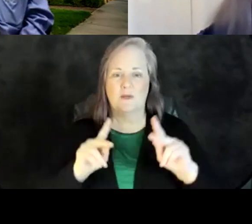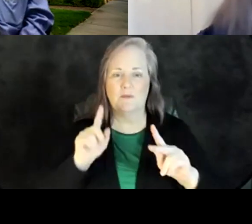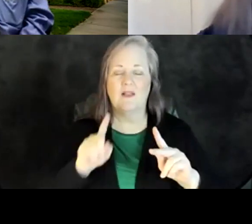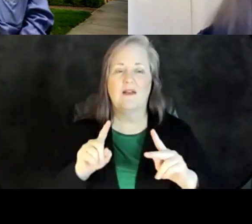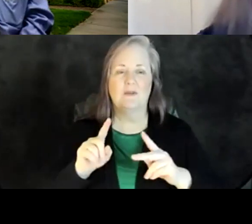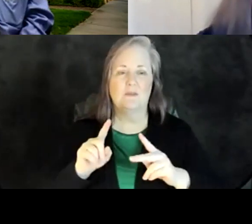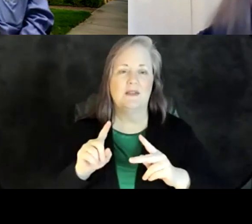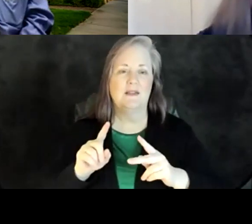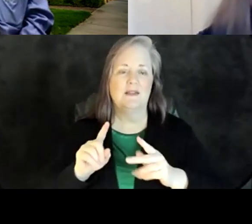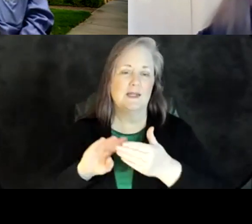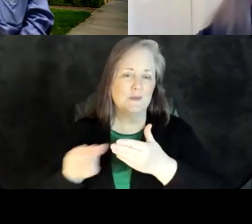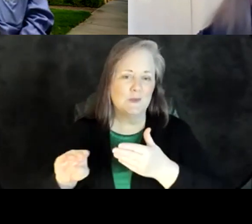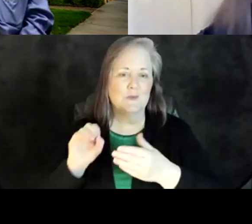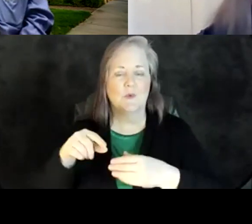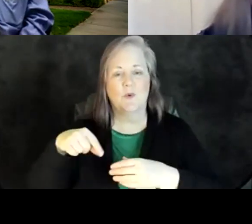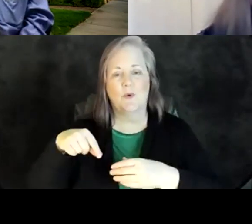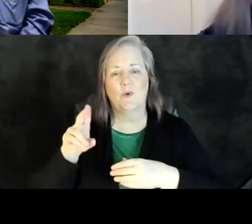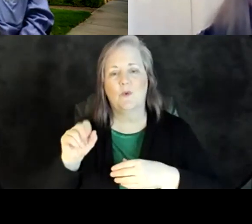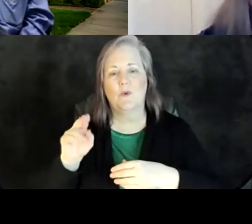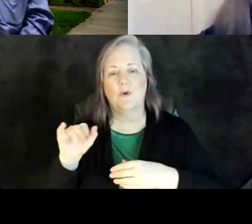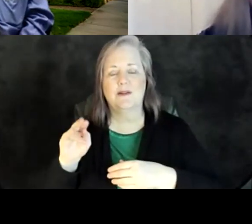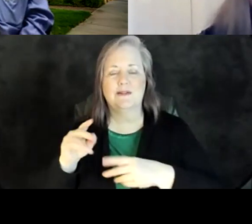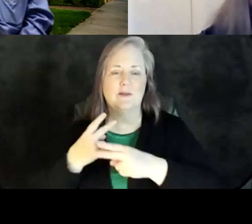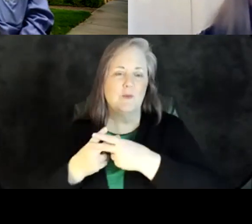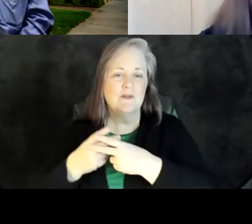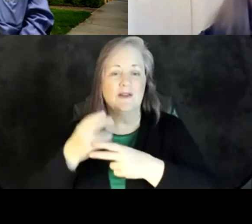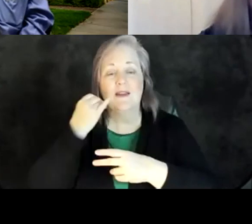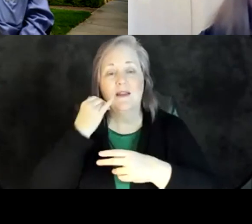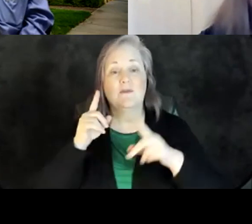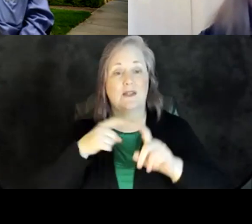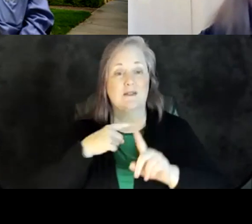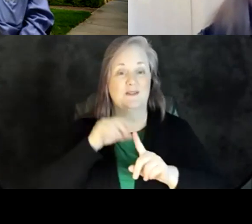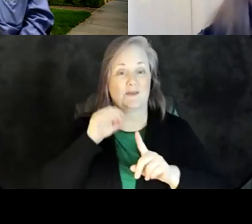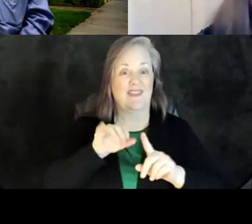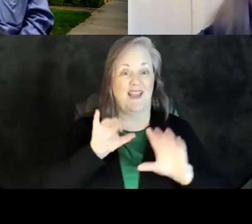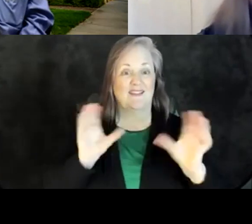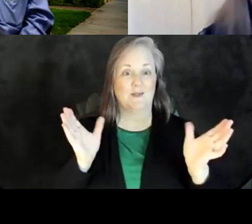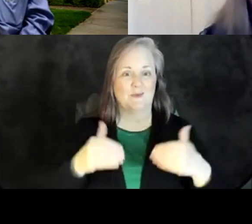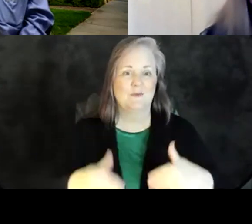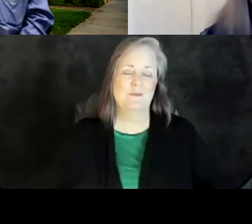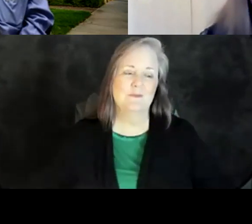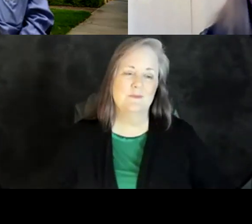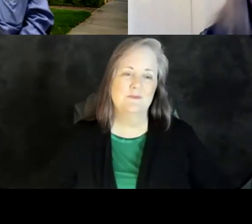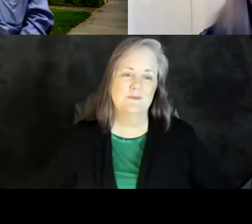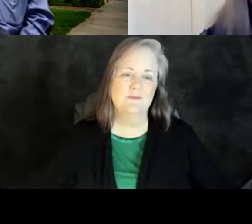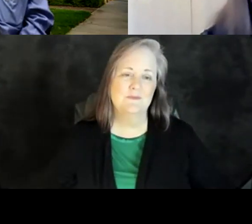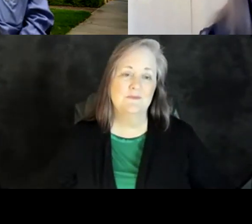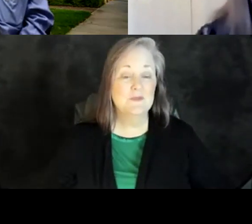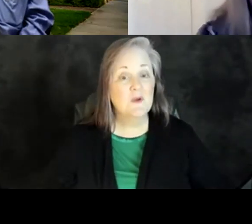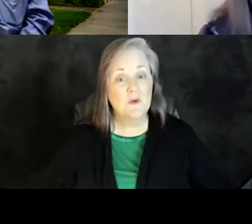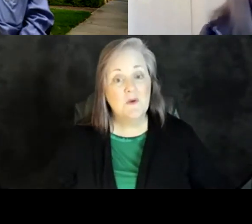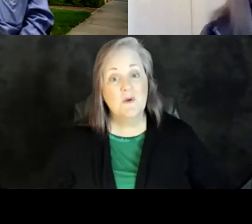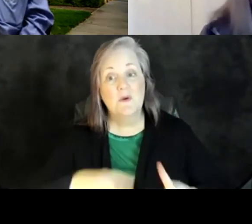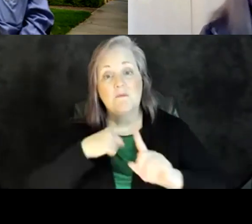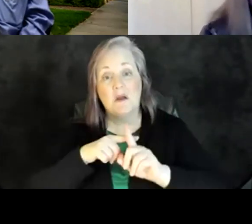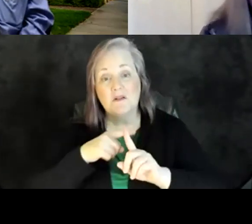excused or quarantined if somebody tests positive within that classroom. So it's a positive thing in that it might